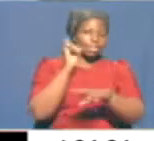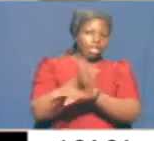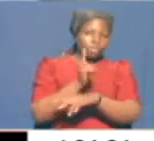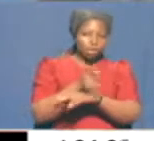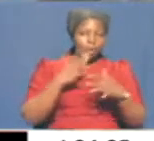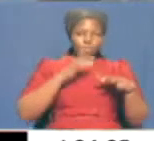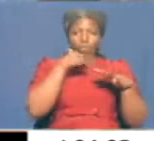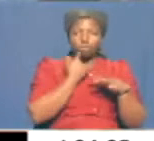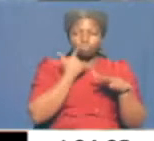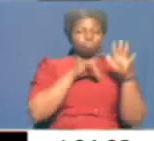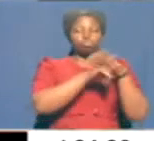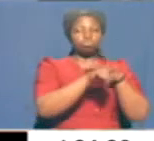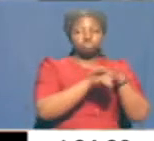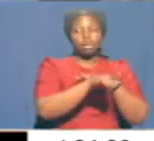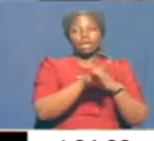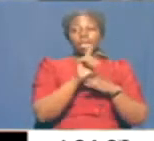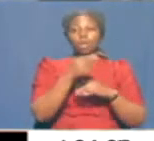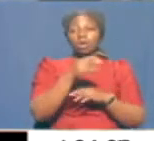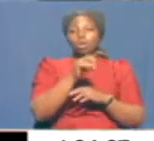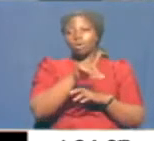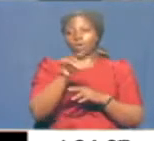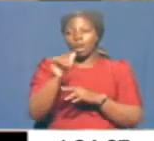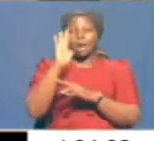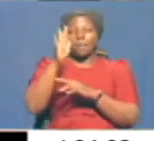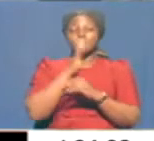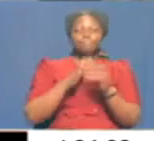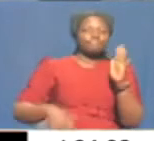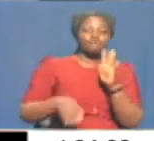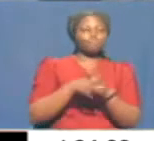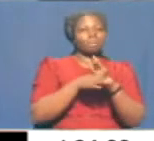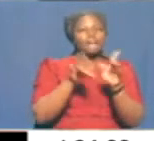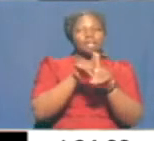in Hola Irrigation Scheme land shall be evicted and buildings demolished.